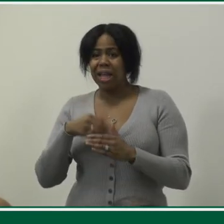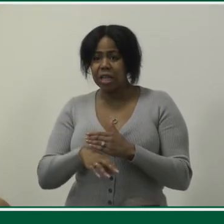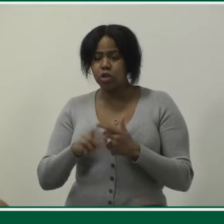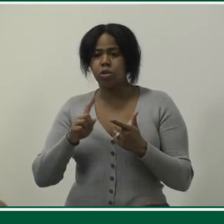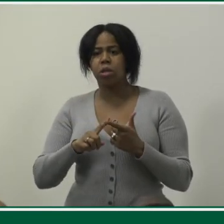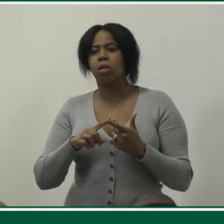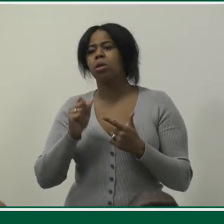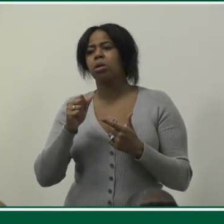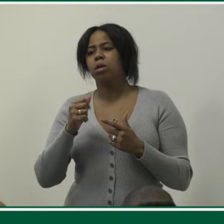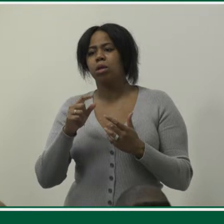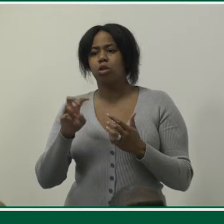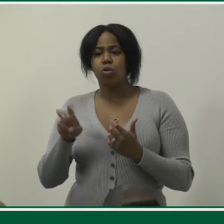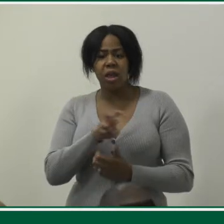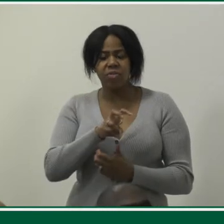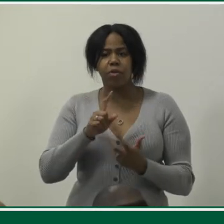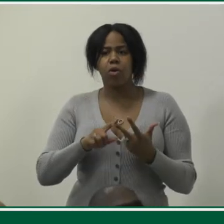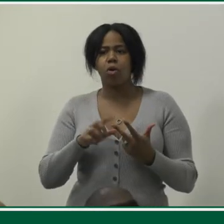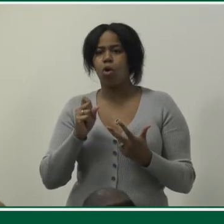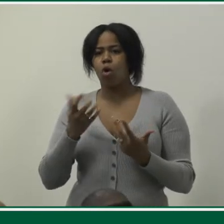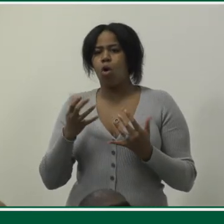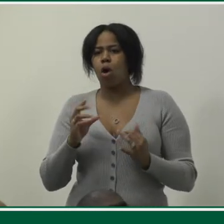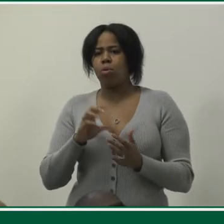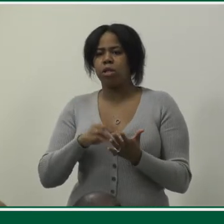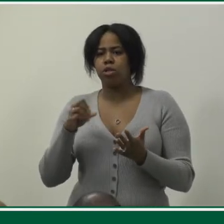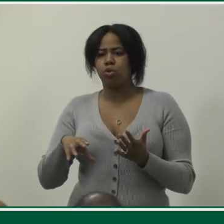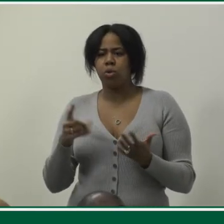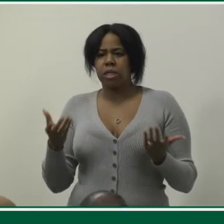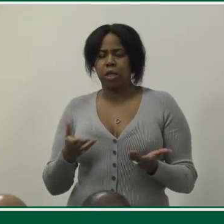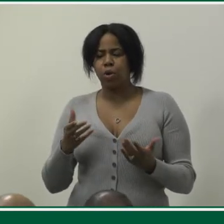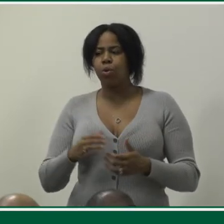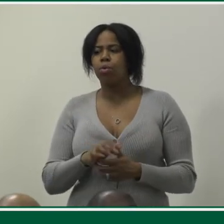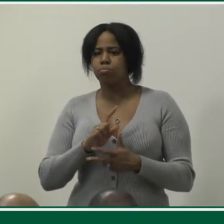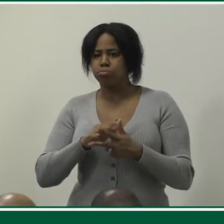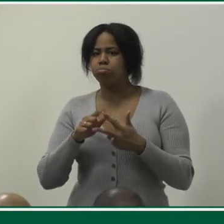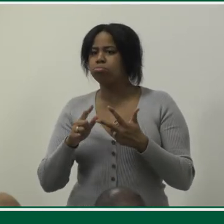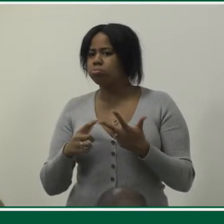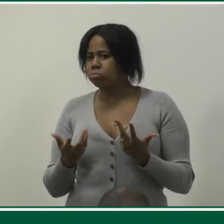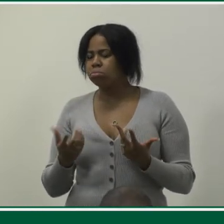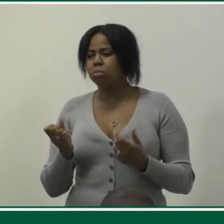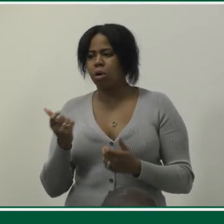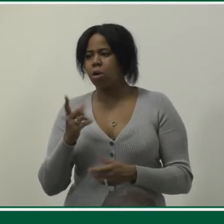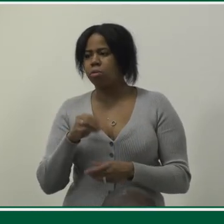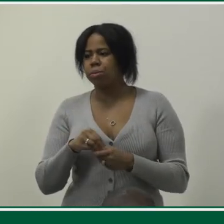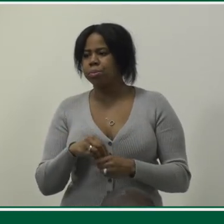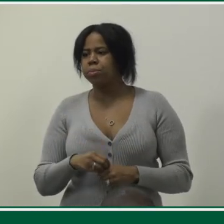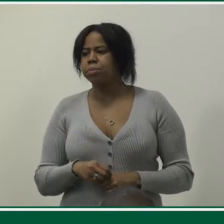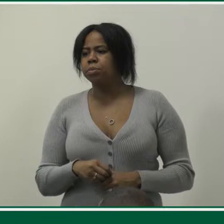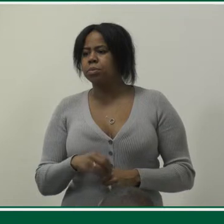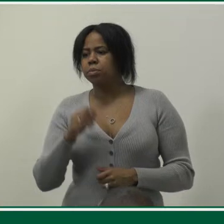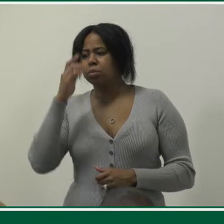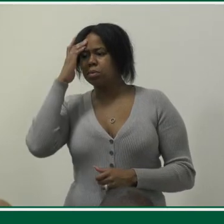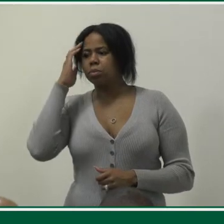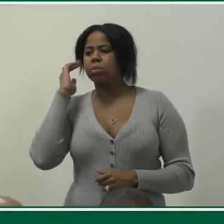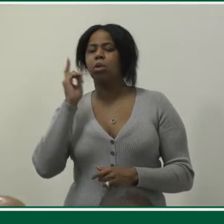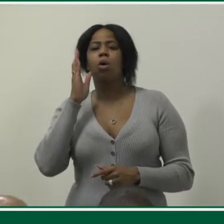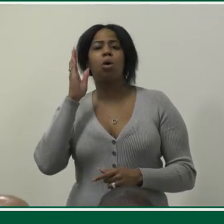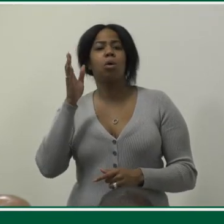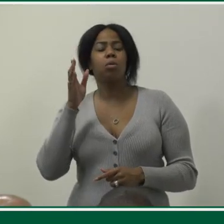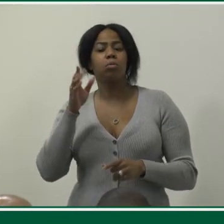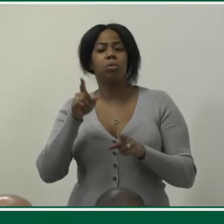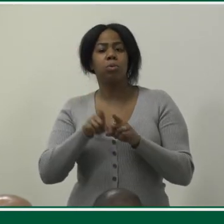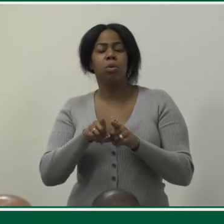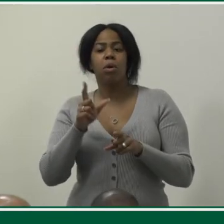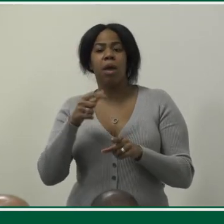education, whether they're transfer or they're students who've already been here. Then there'll be, as I mentioned, there'll be study hours. There'll